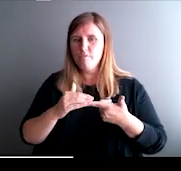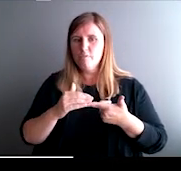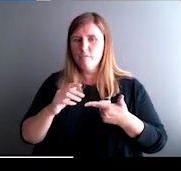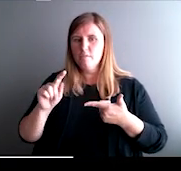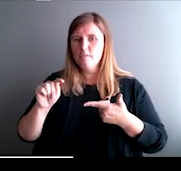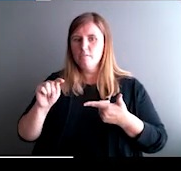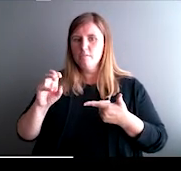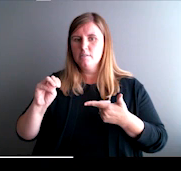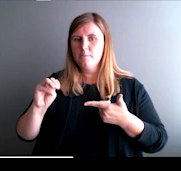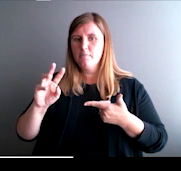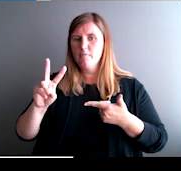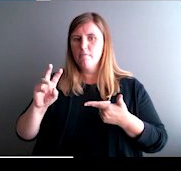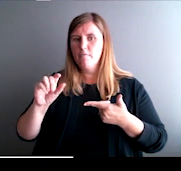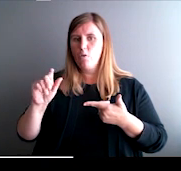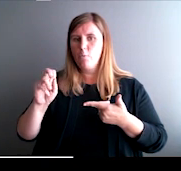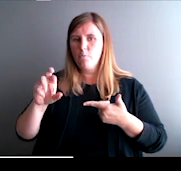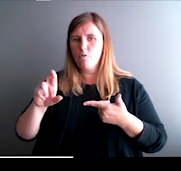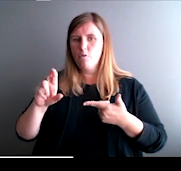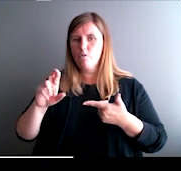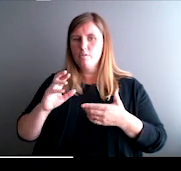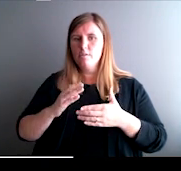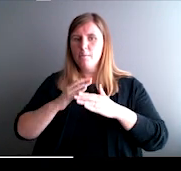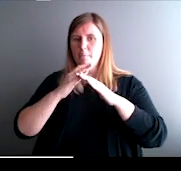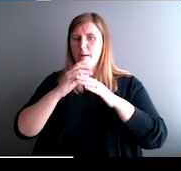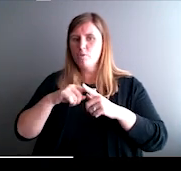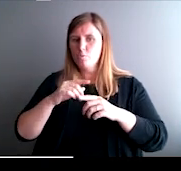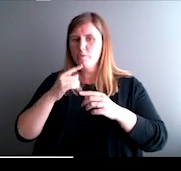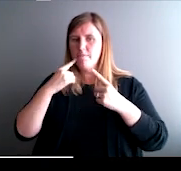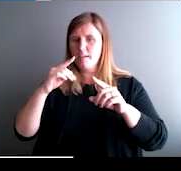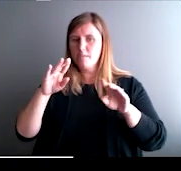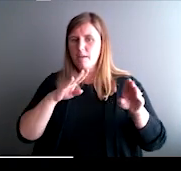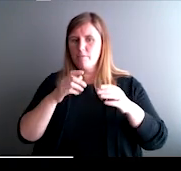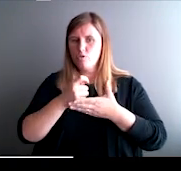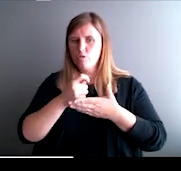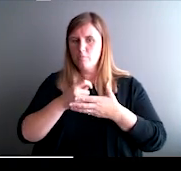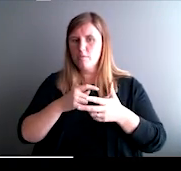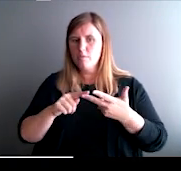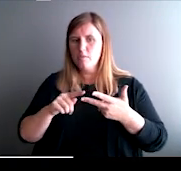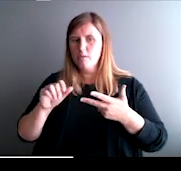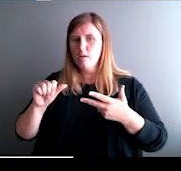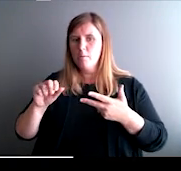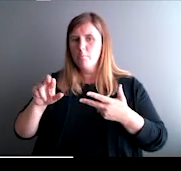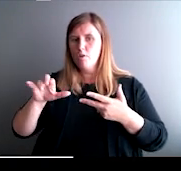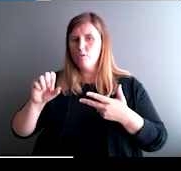Vollmer is talking about impediments to effective behavior treatment. Amir